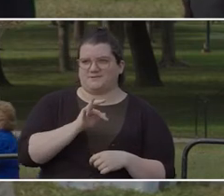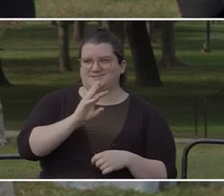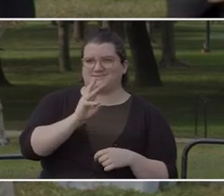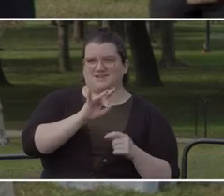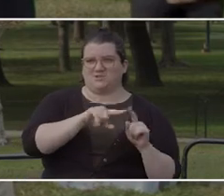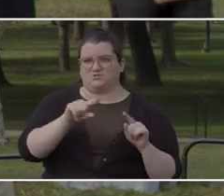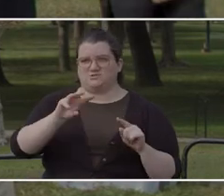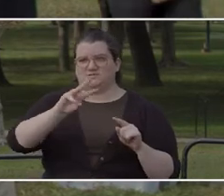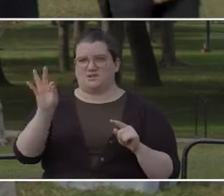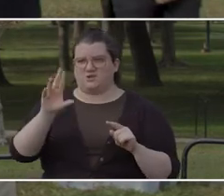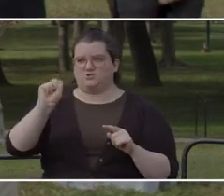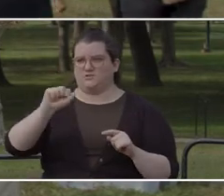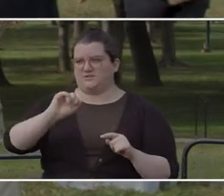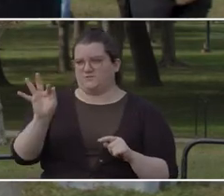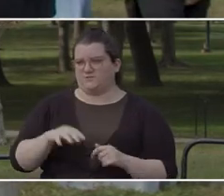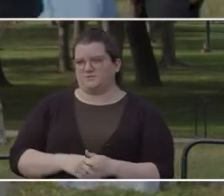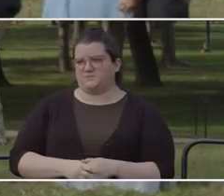U.S. Air Force.